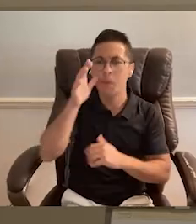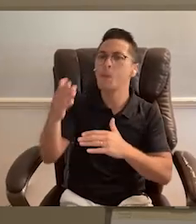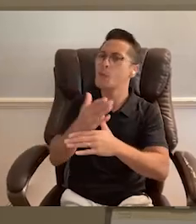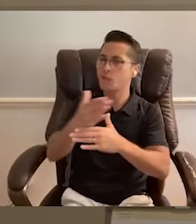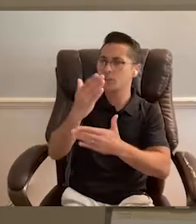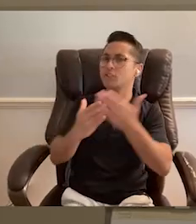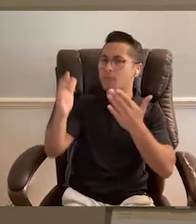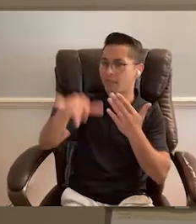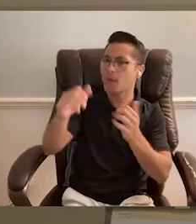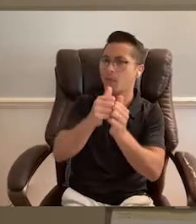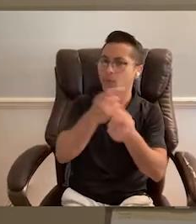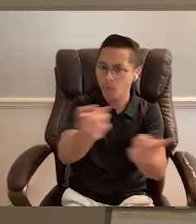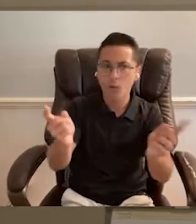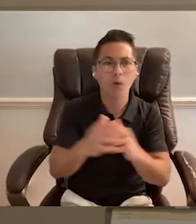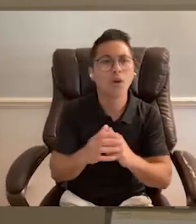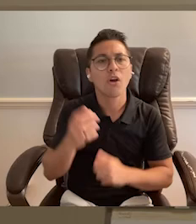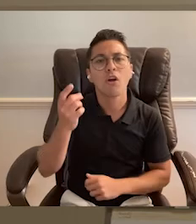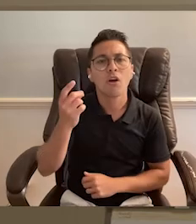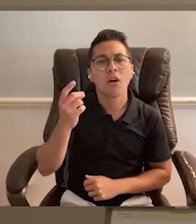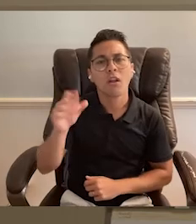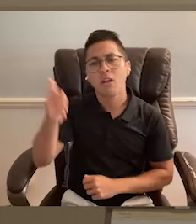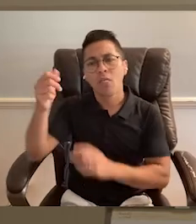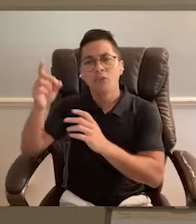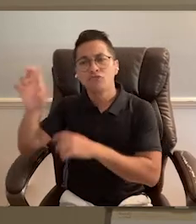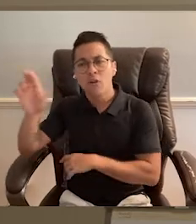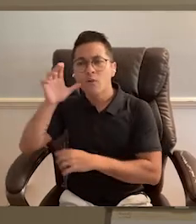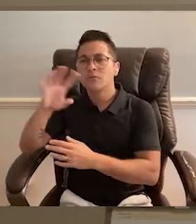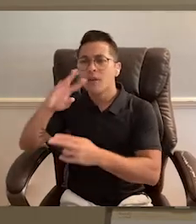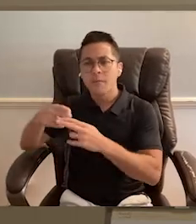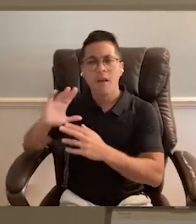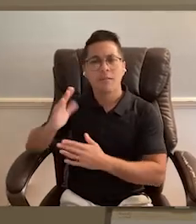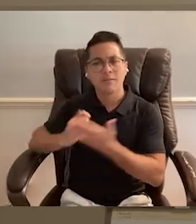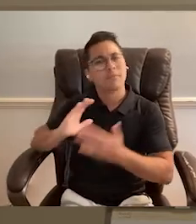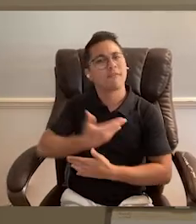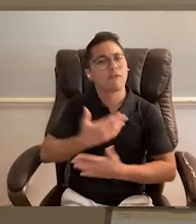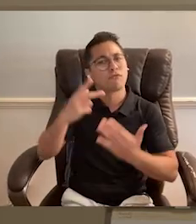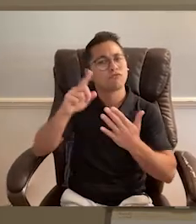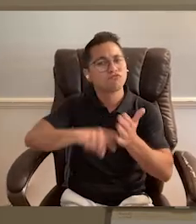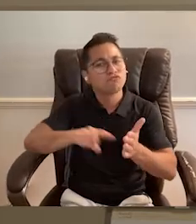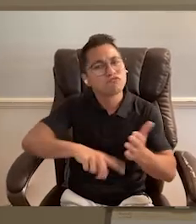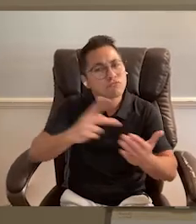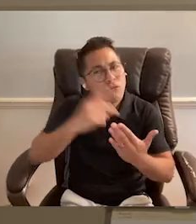So this is a brief video that I will play that